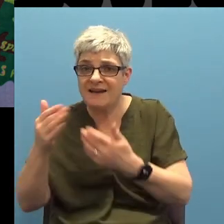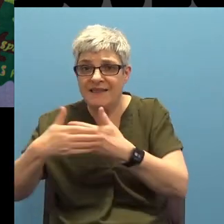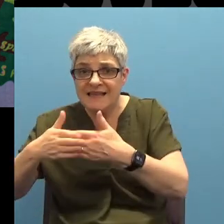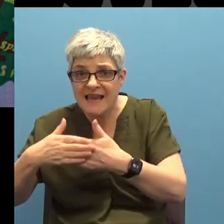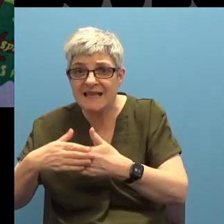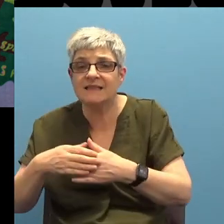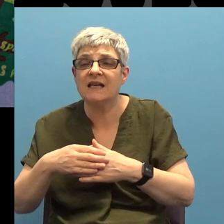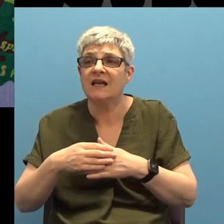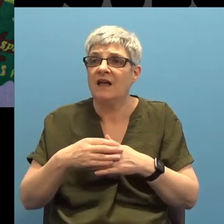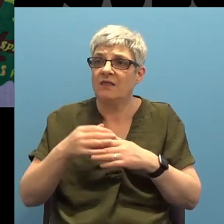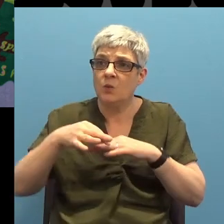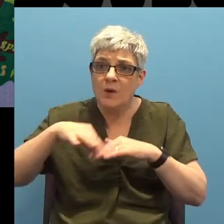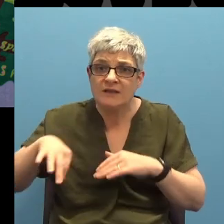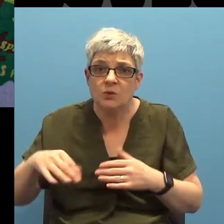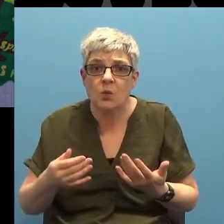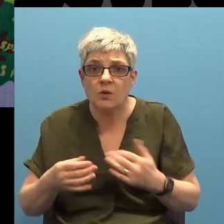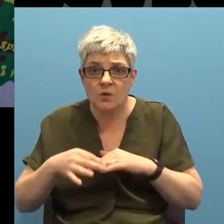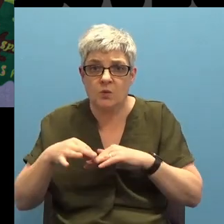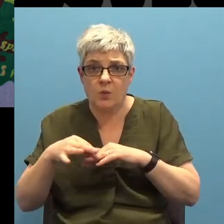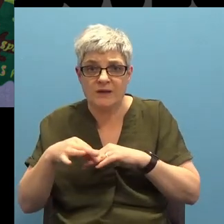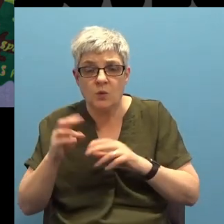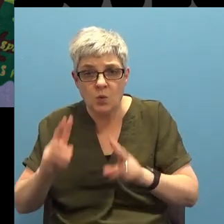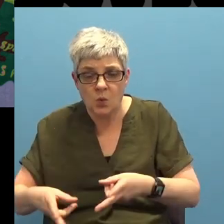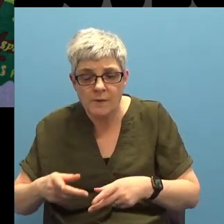all a voice.